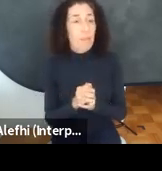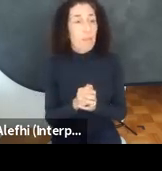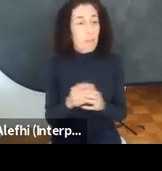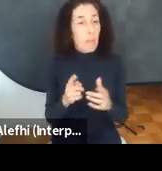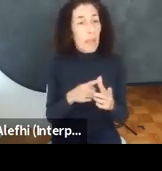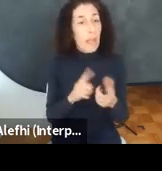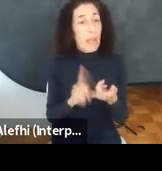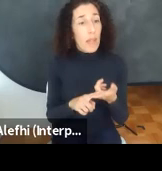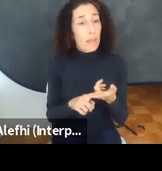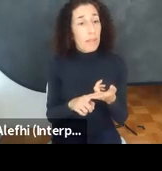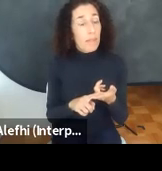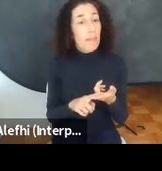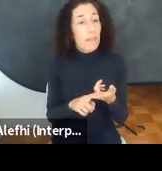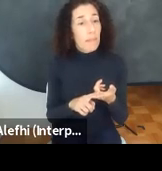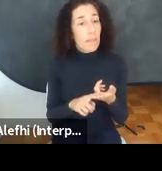And then